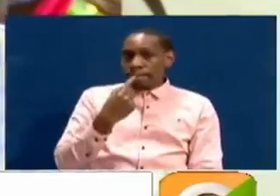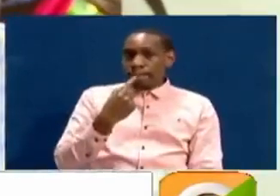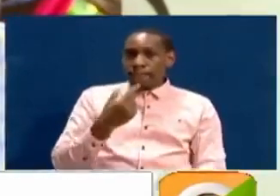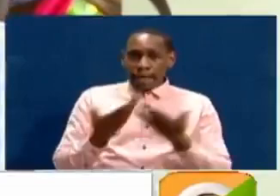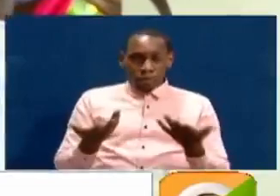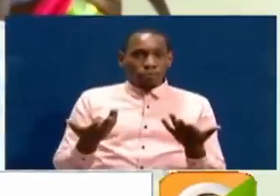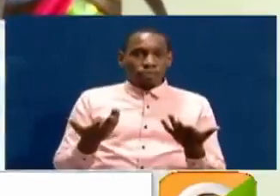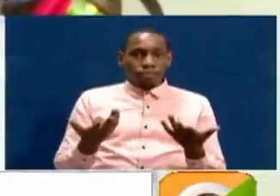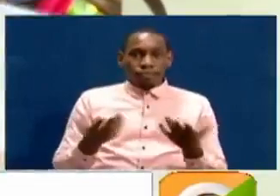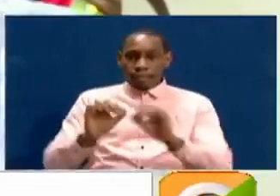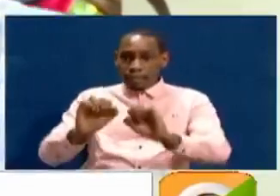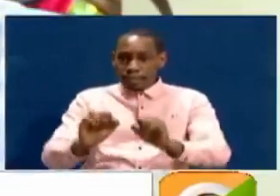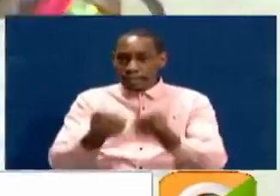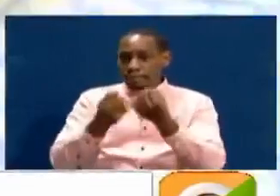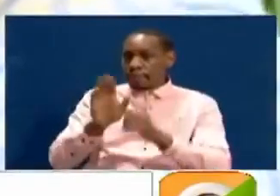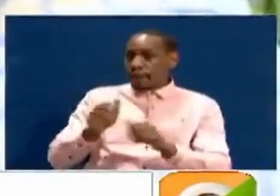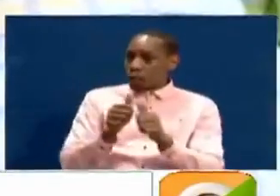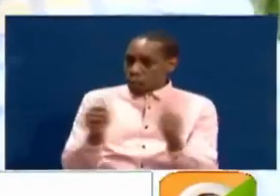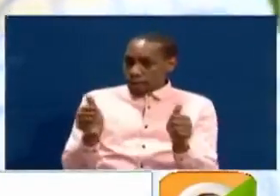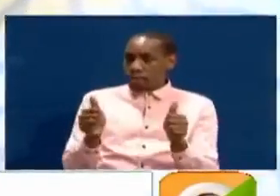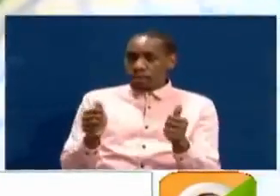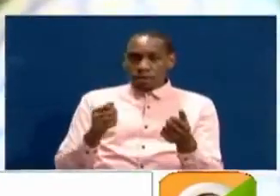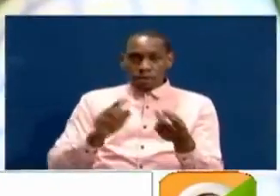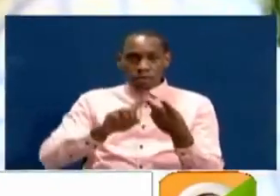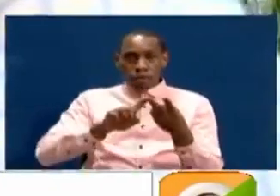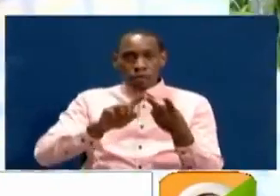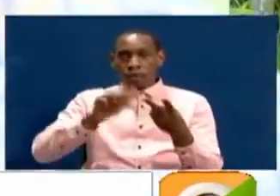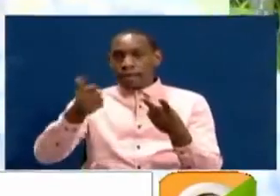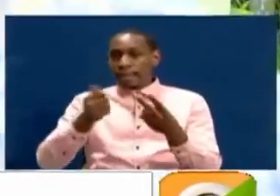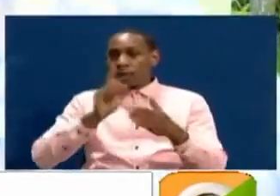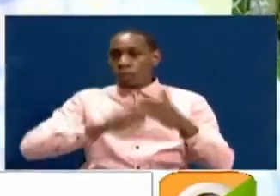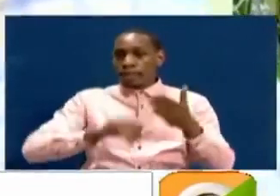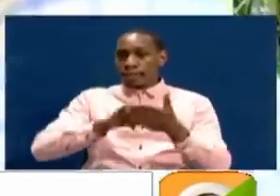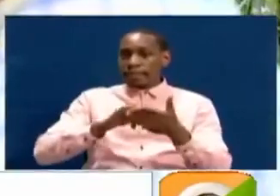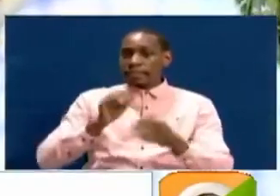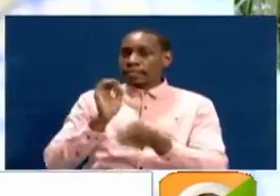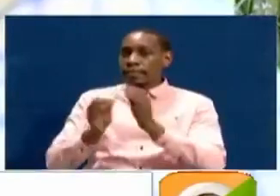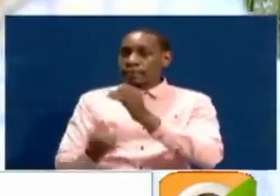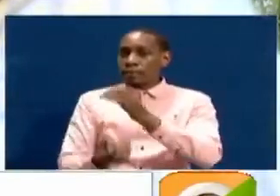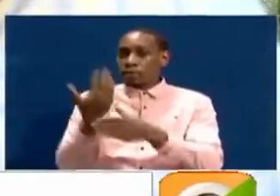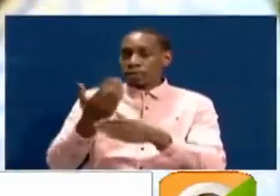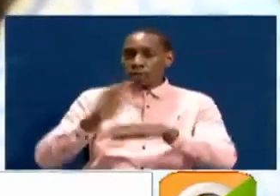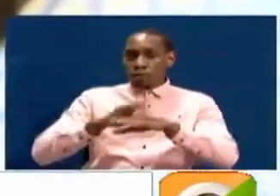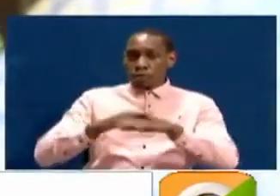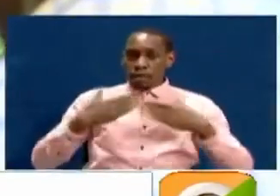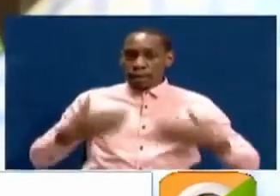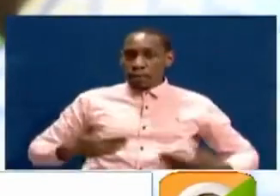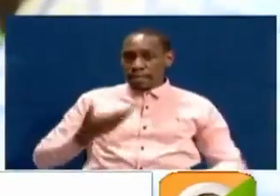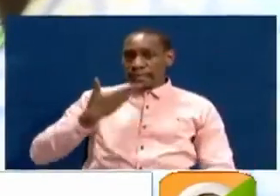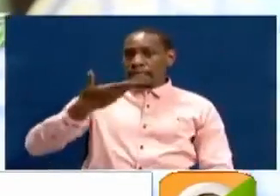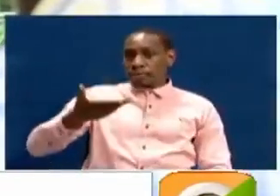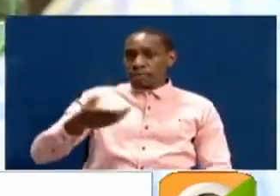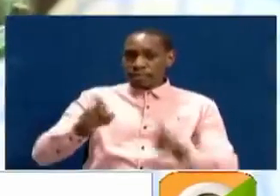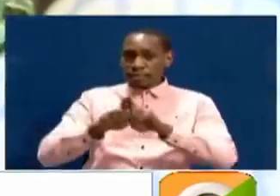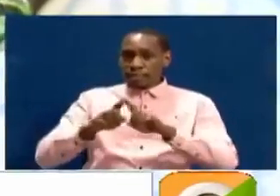the safety? Were you well? And then the other thing would be whether you generated a good immune response, and is